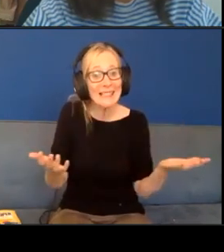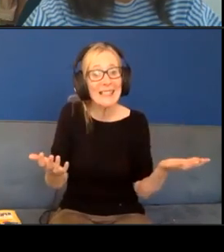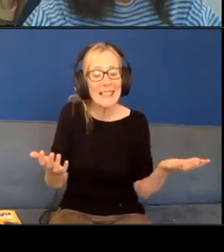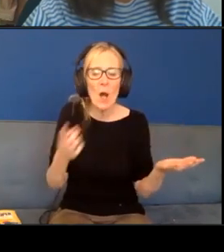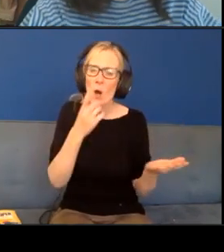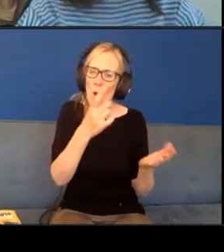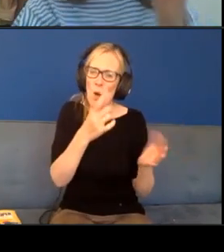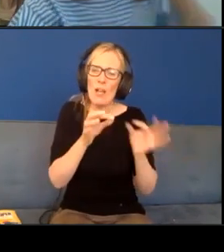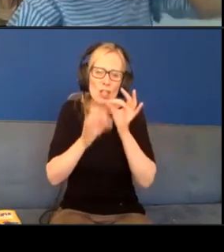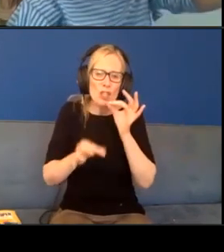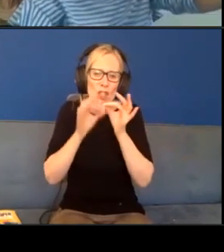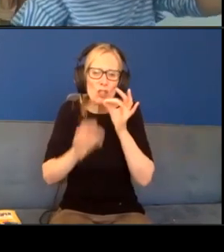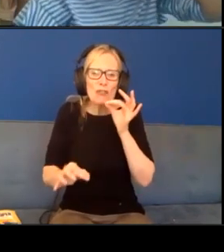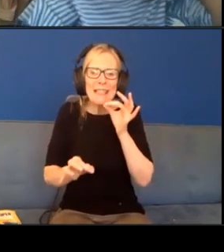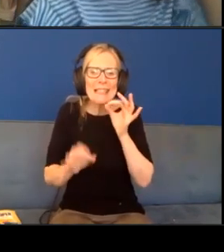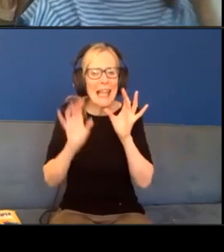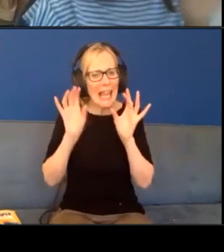Yeah.